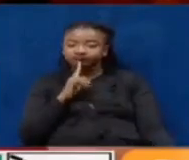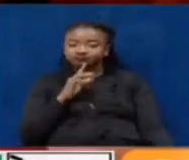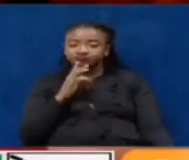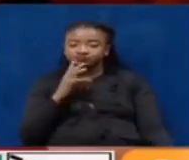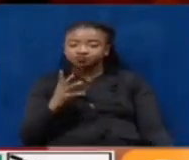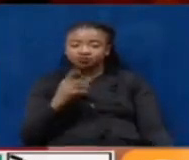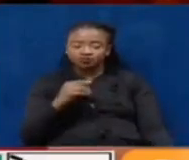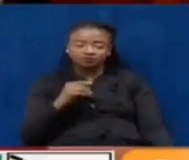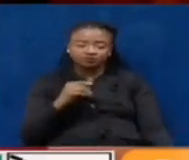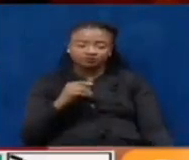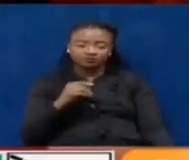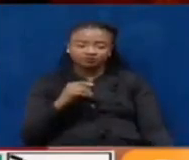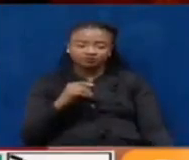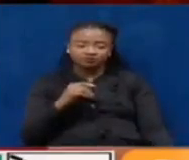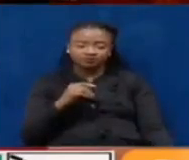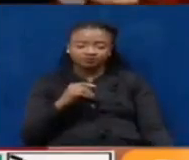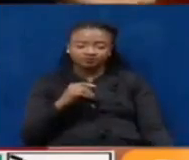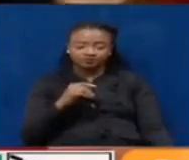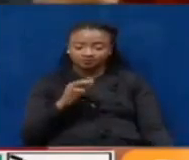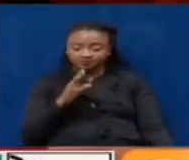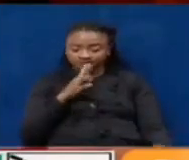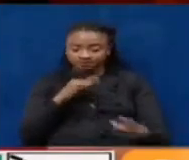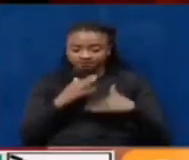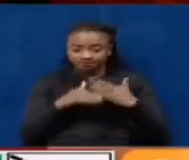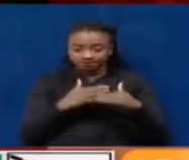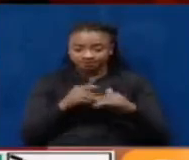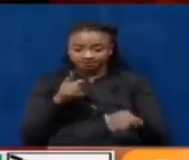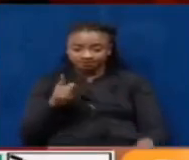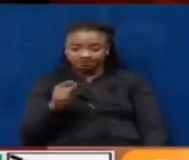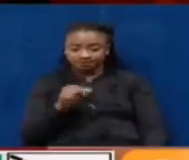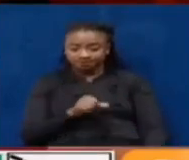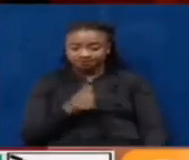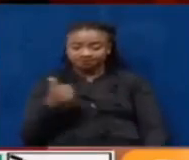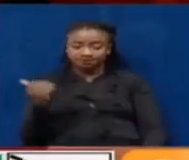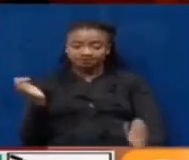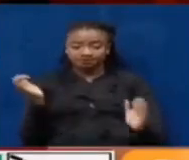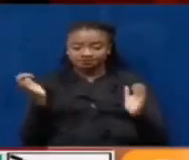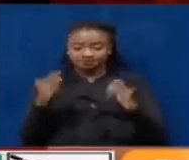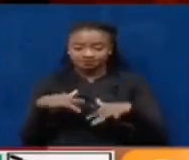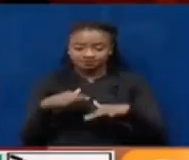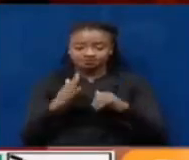to speak about at another forum in